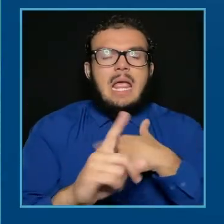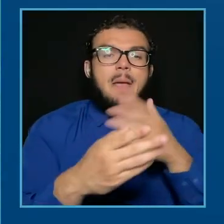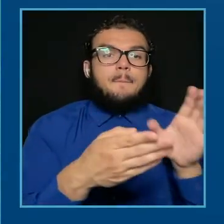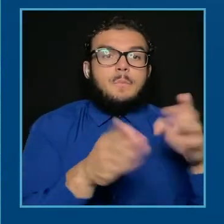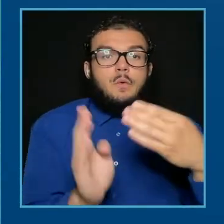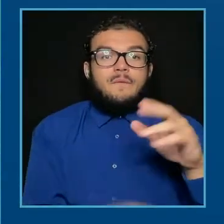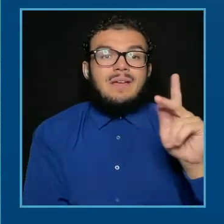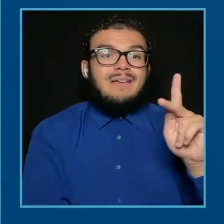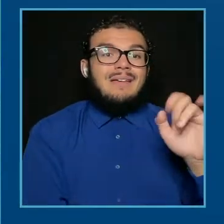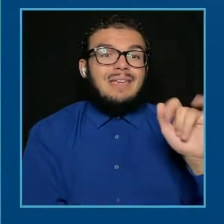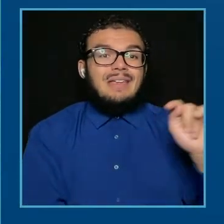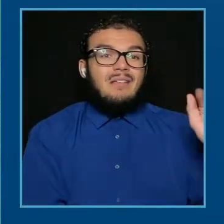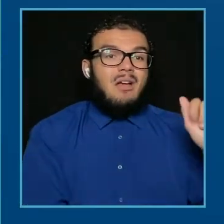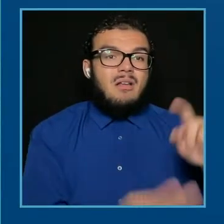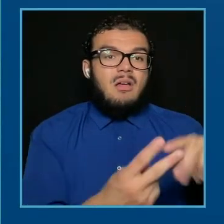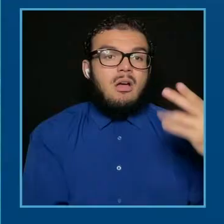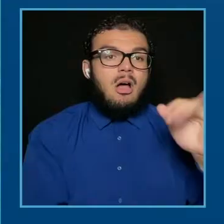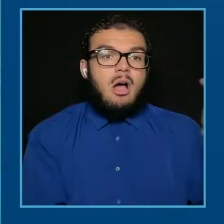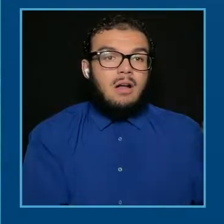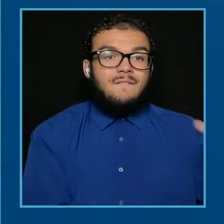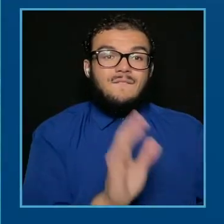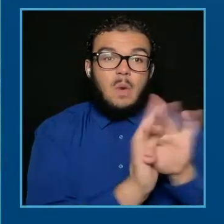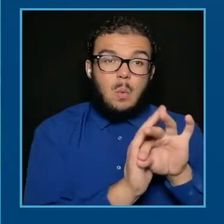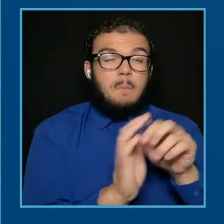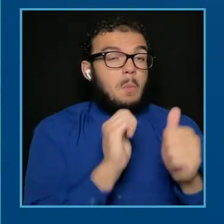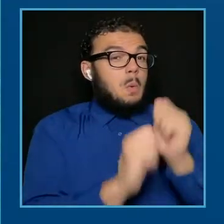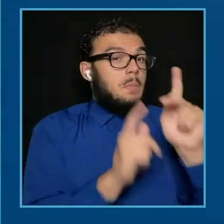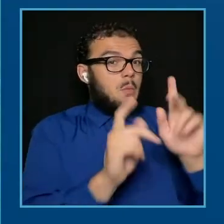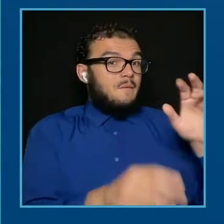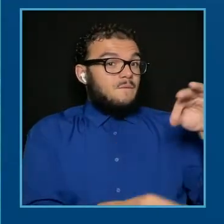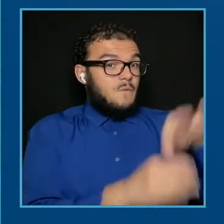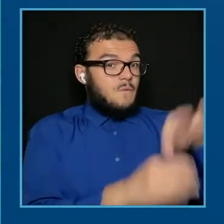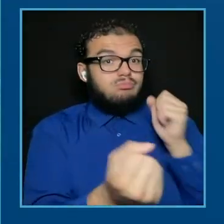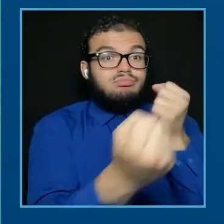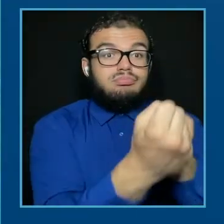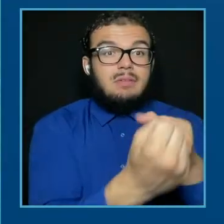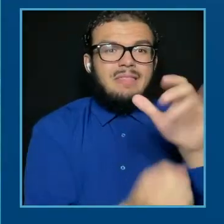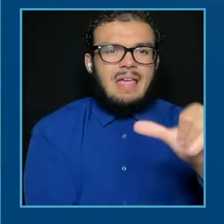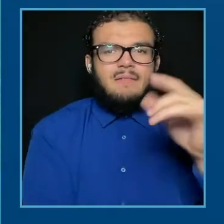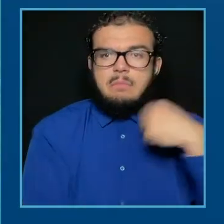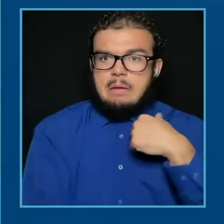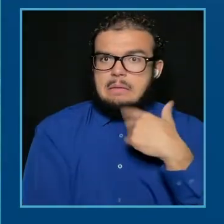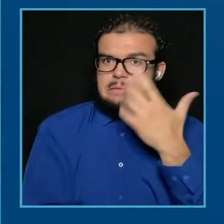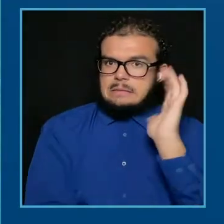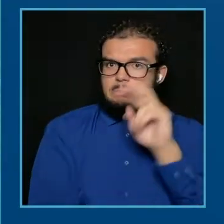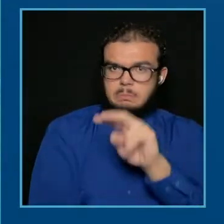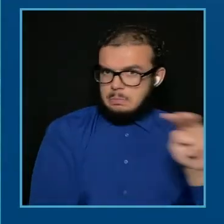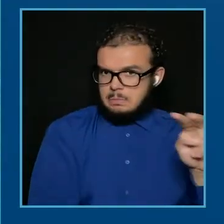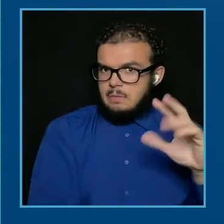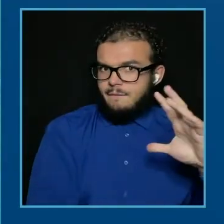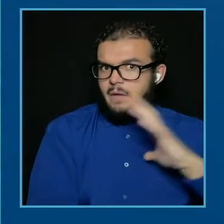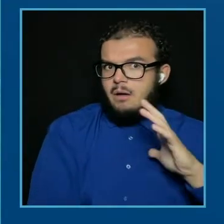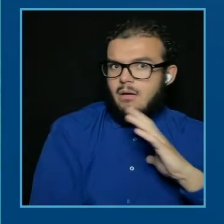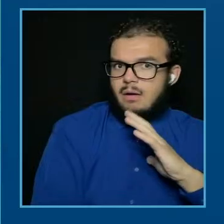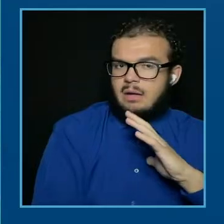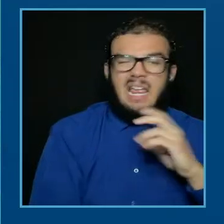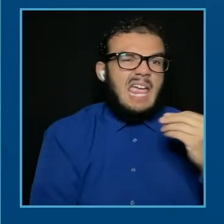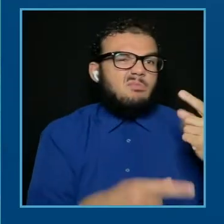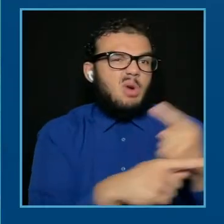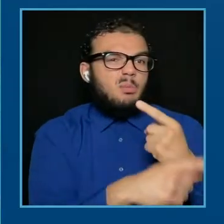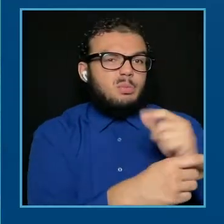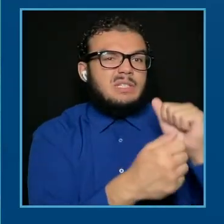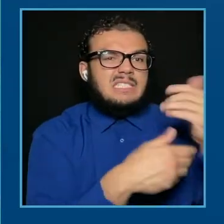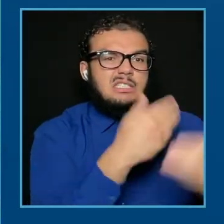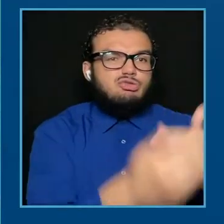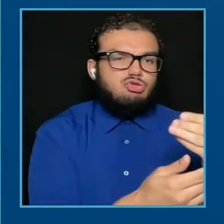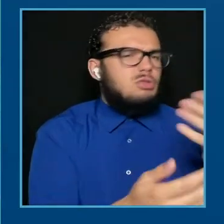be elected, and a majority of people had voted in favor of that, as far as I can tell, that would have been perfectly proper. But that's not the